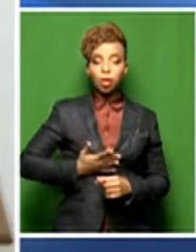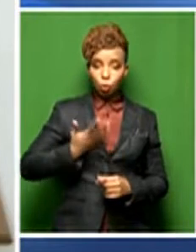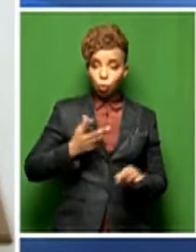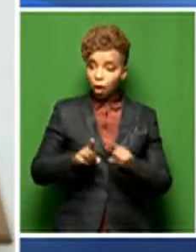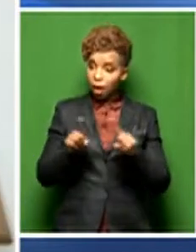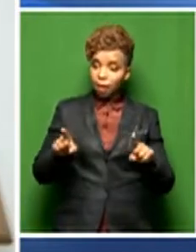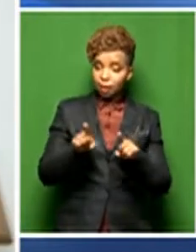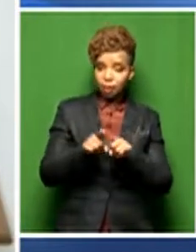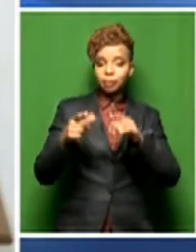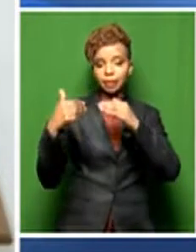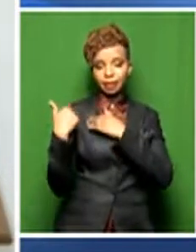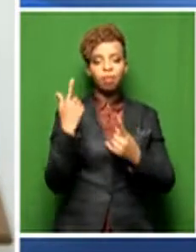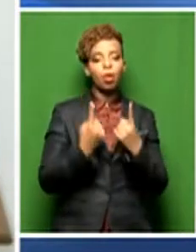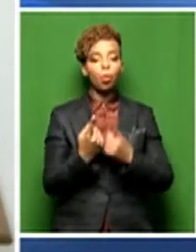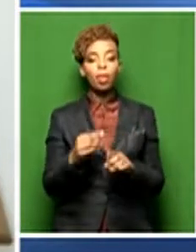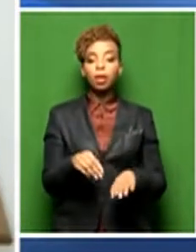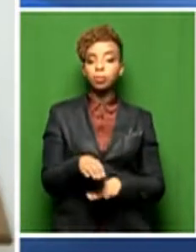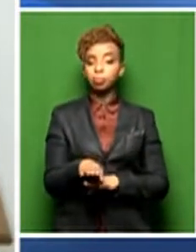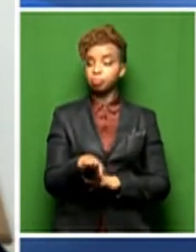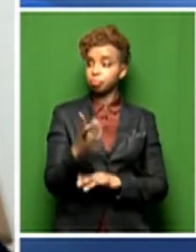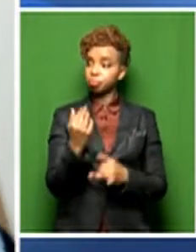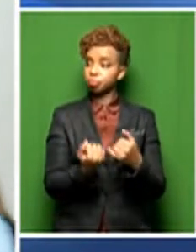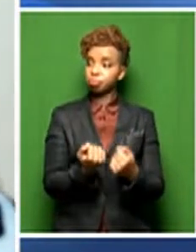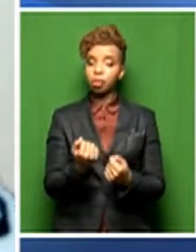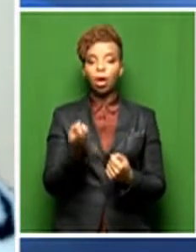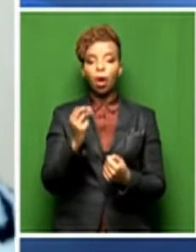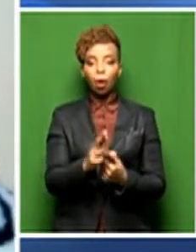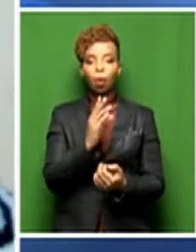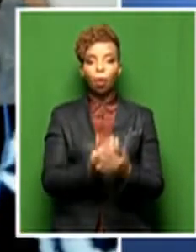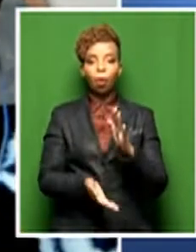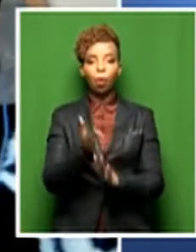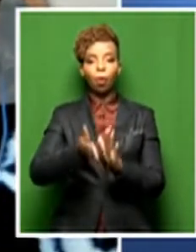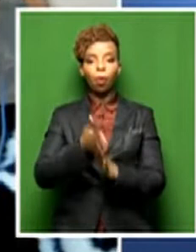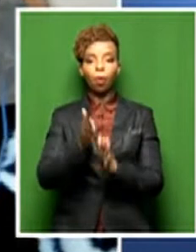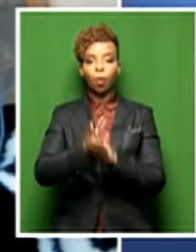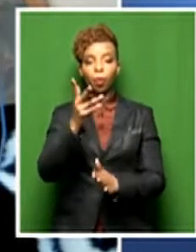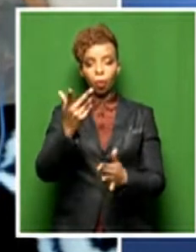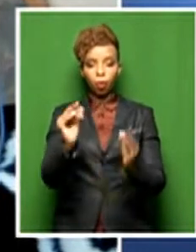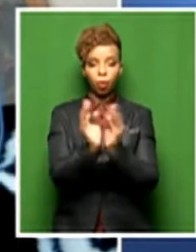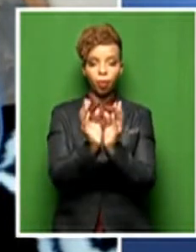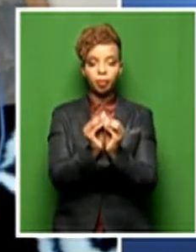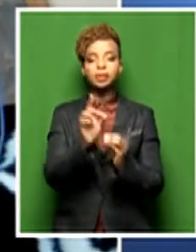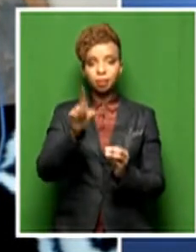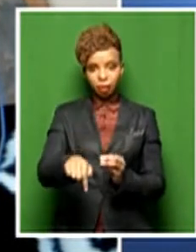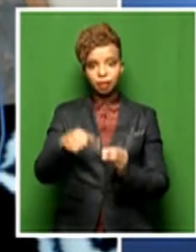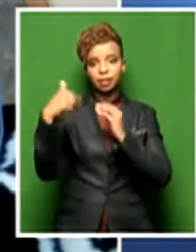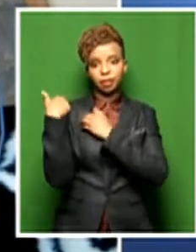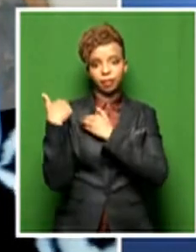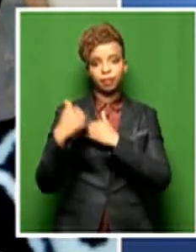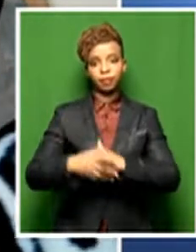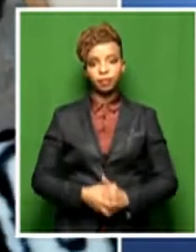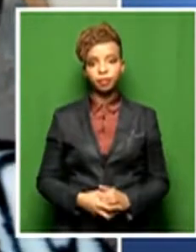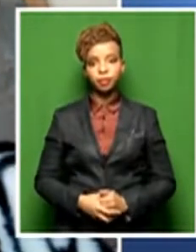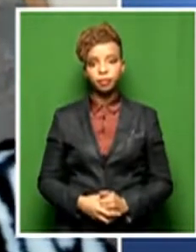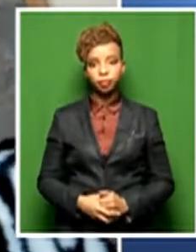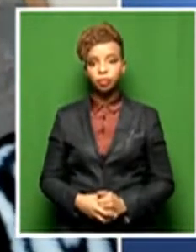going to their meetings, so that we know that they are safe. Sindiswa, is the app free? Or does it